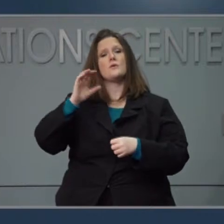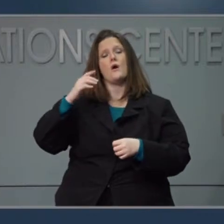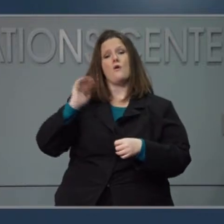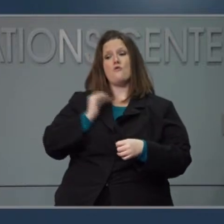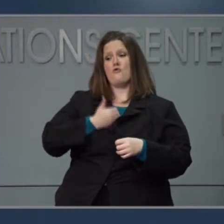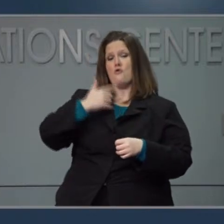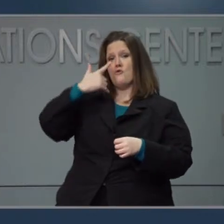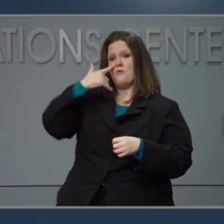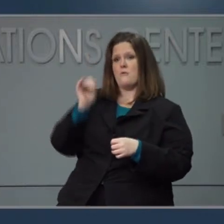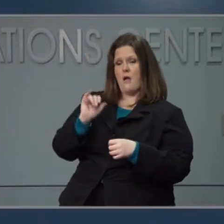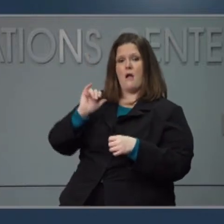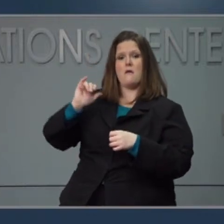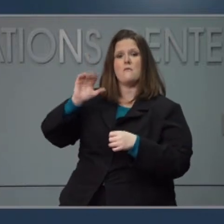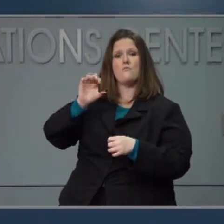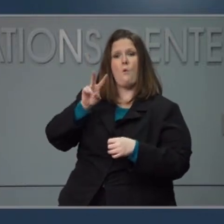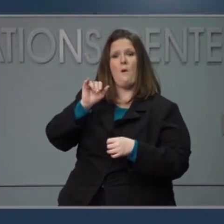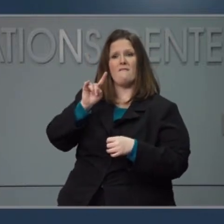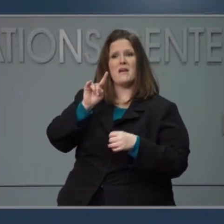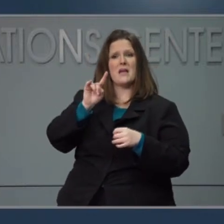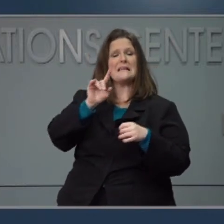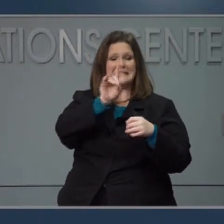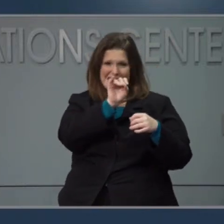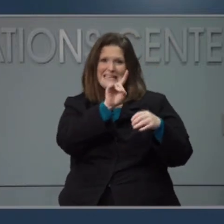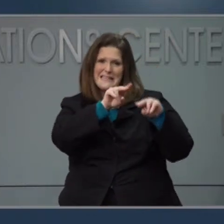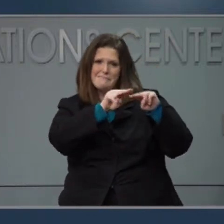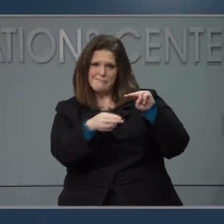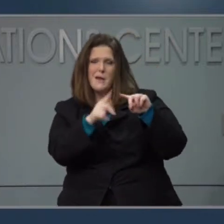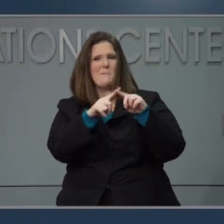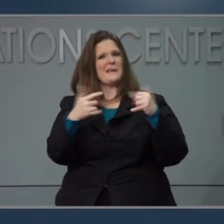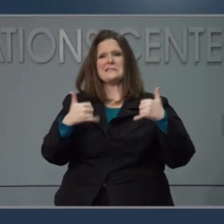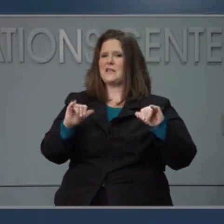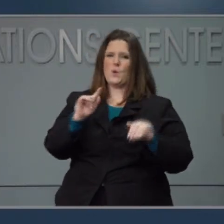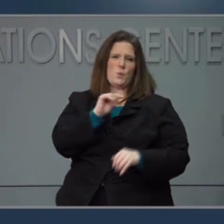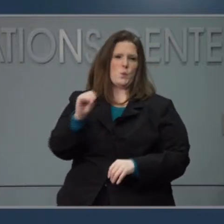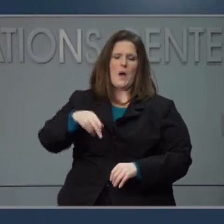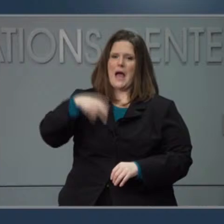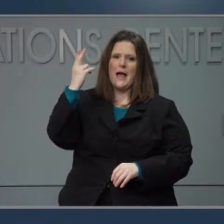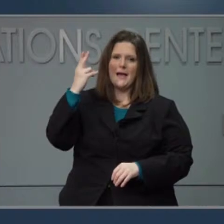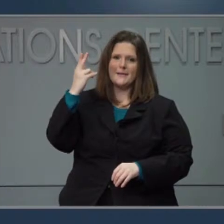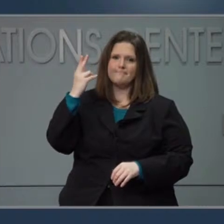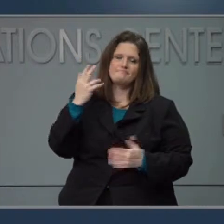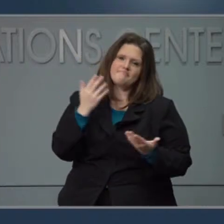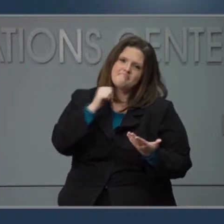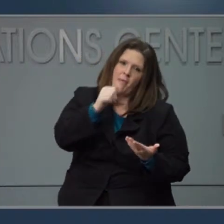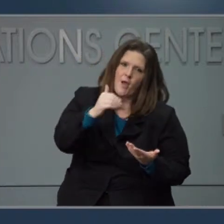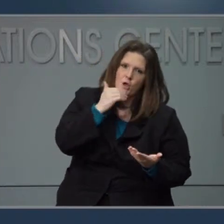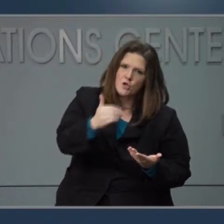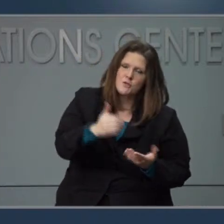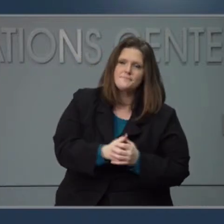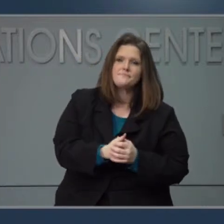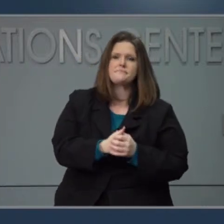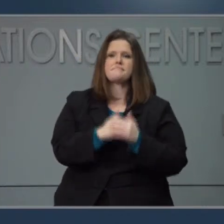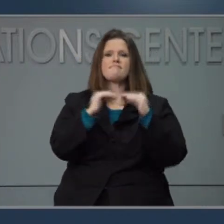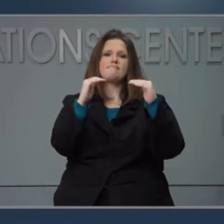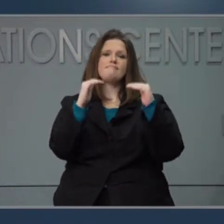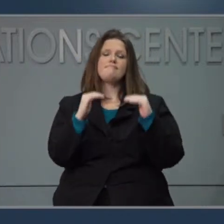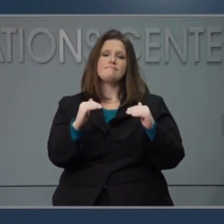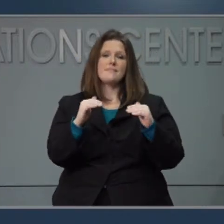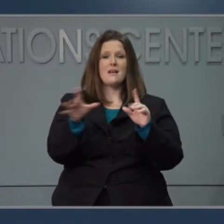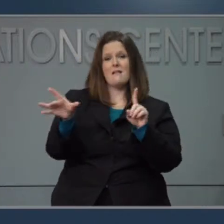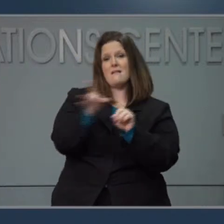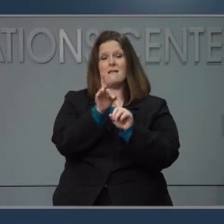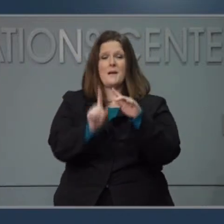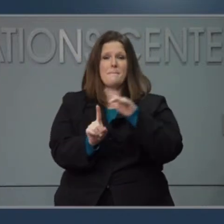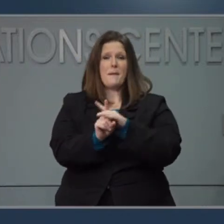still high over the past 2 weeks. It gets a yellow line. North Carolina's trajectory of cases is up. It gets a